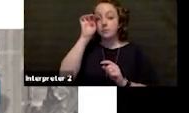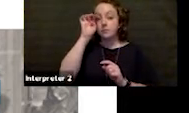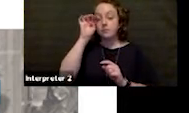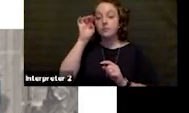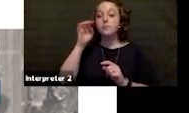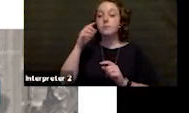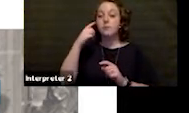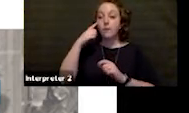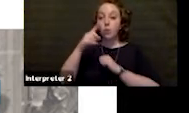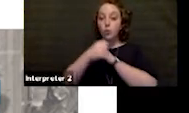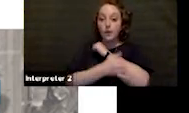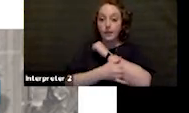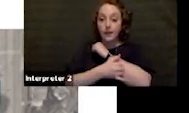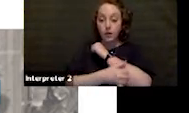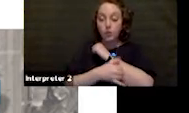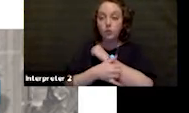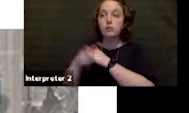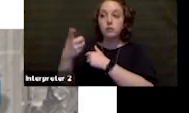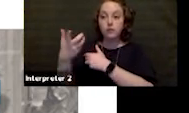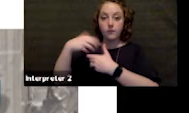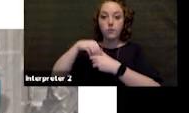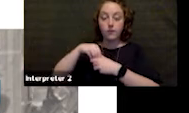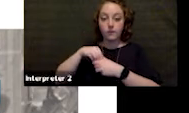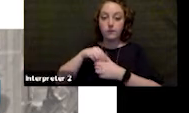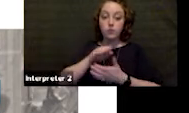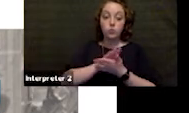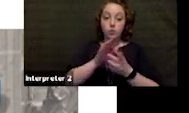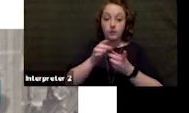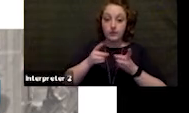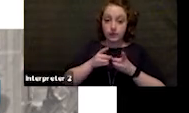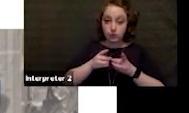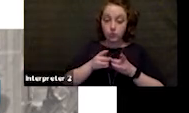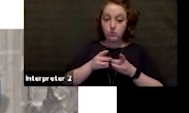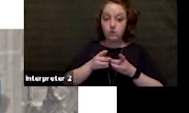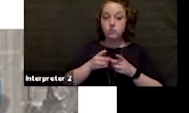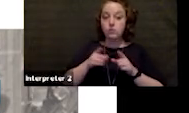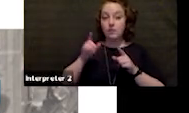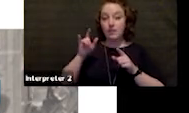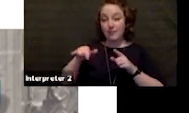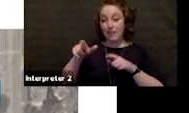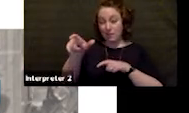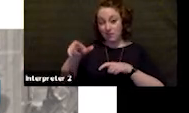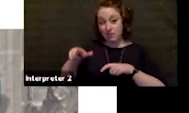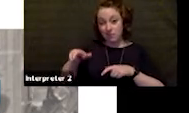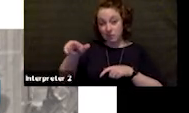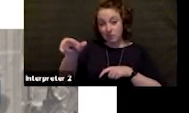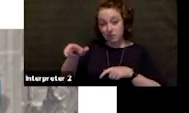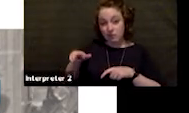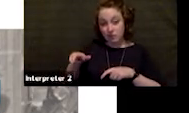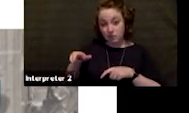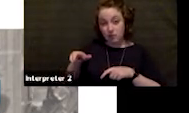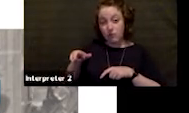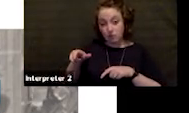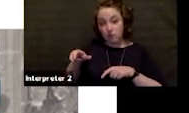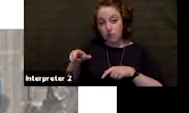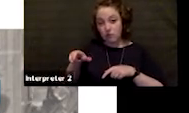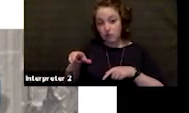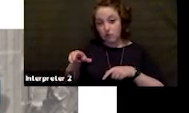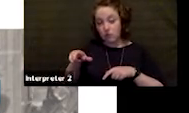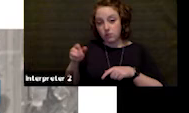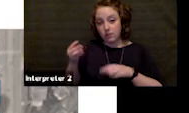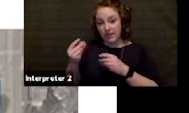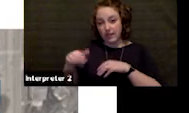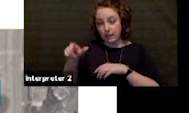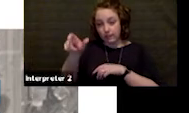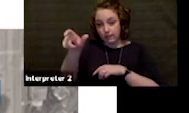part of the venue project, the school district is picking up that strip to the right where you see the new Waco High School campus from